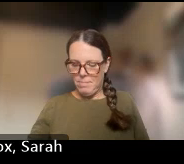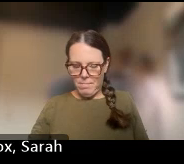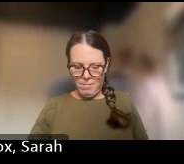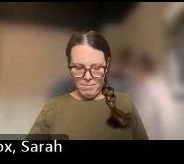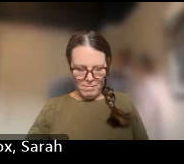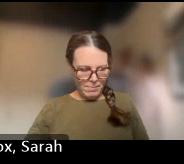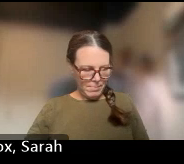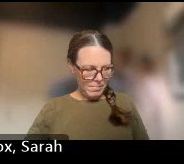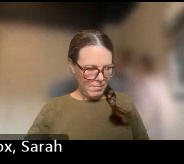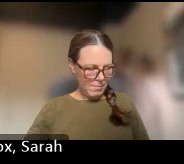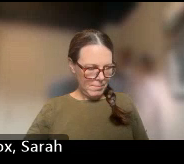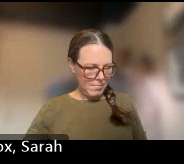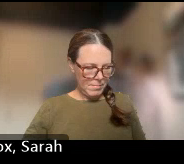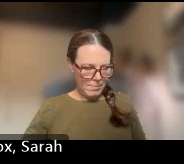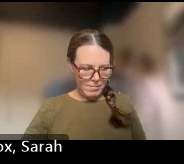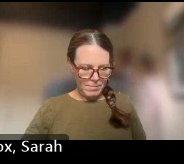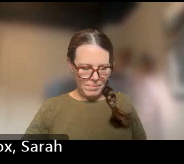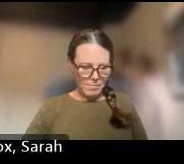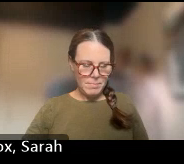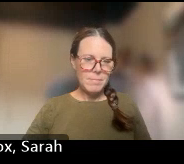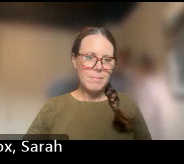from kind of providing input?